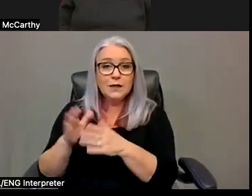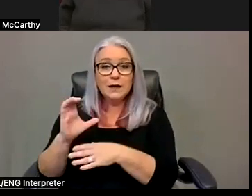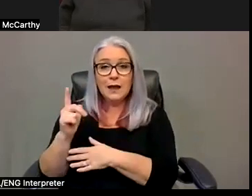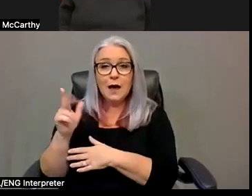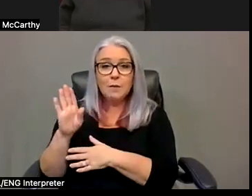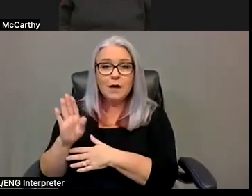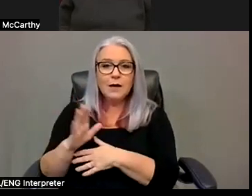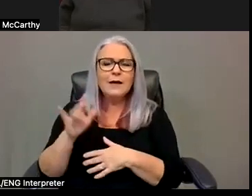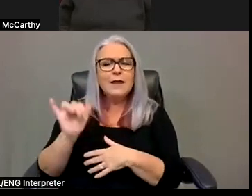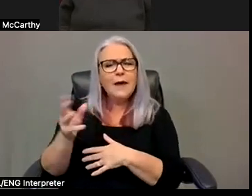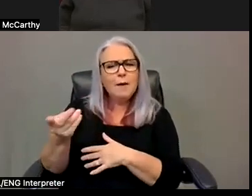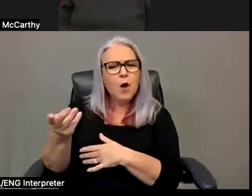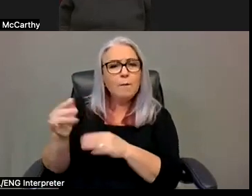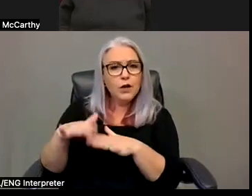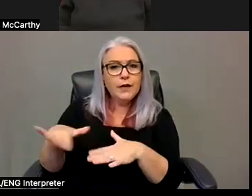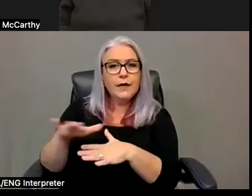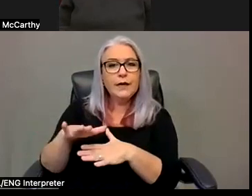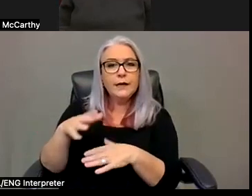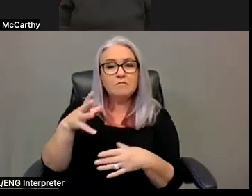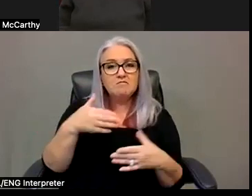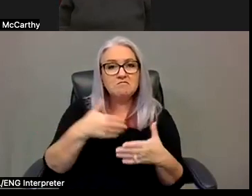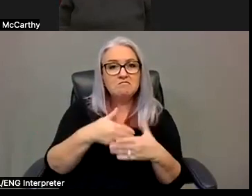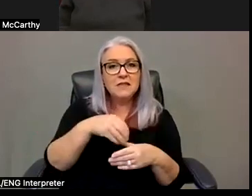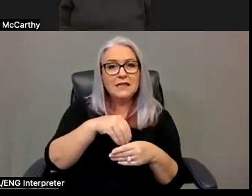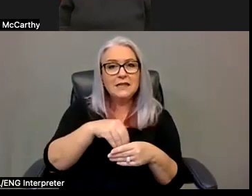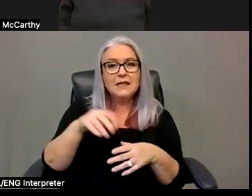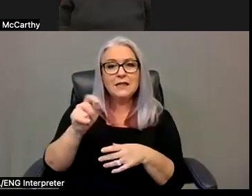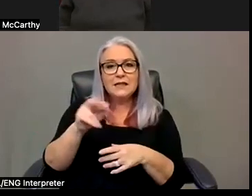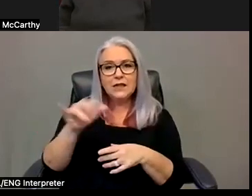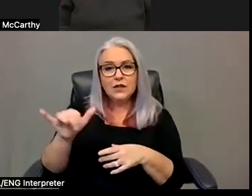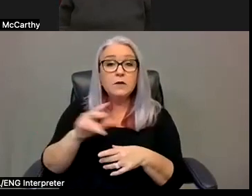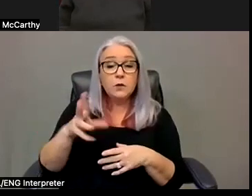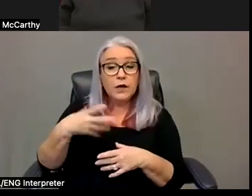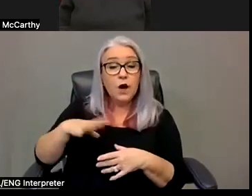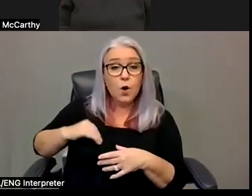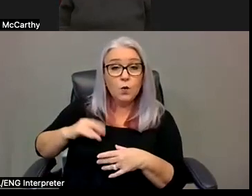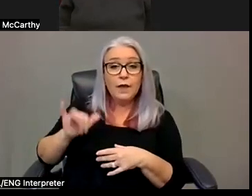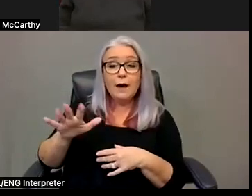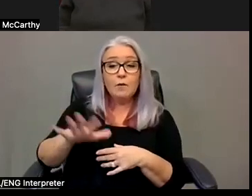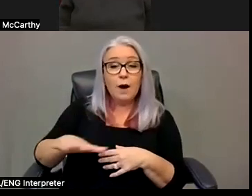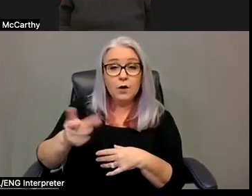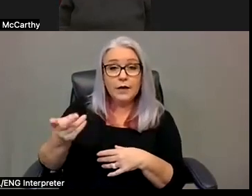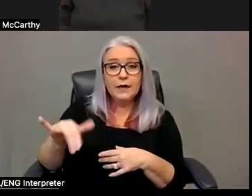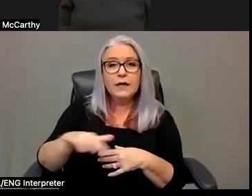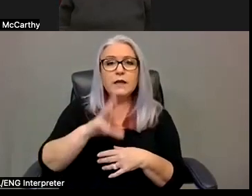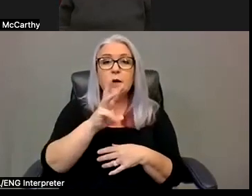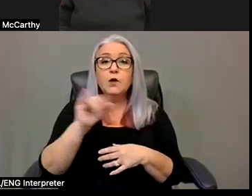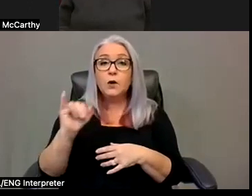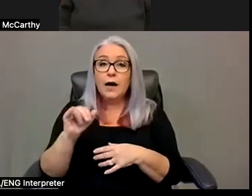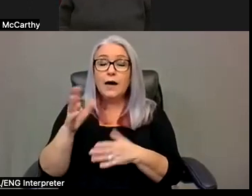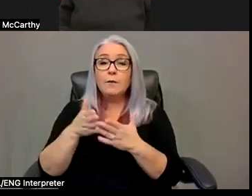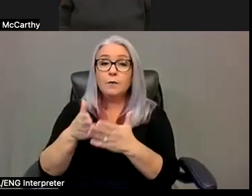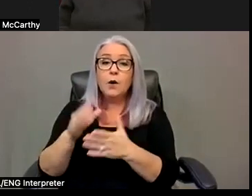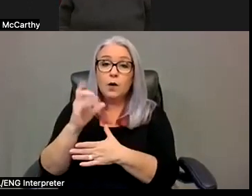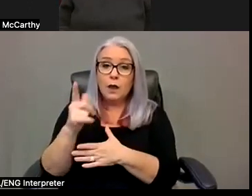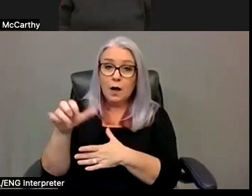Okay, that property in Tarrytown is owned by the Village of Tarrytown. The WI Boat Club has been an institution